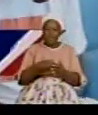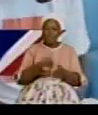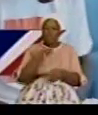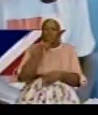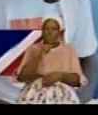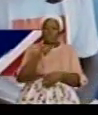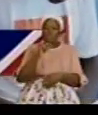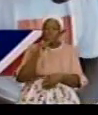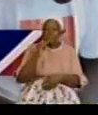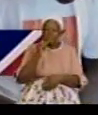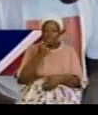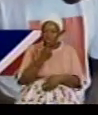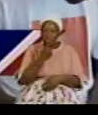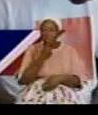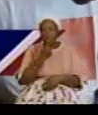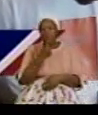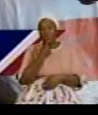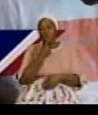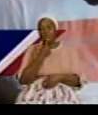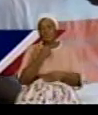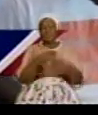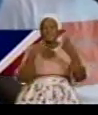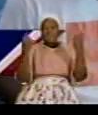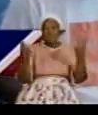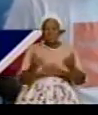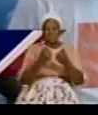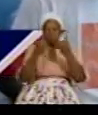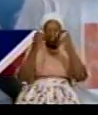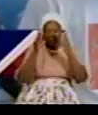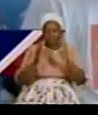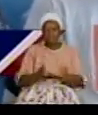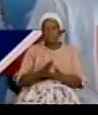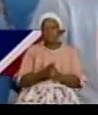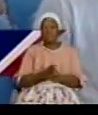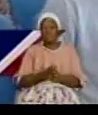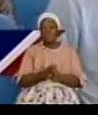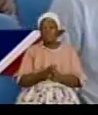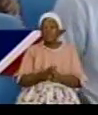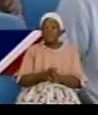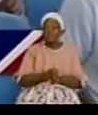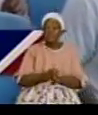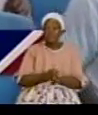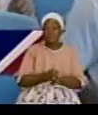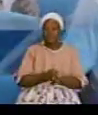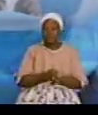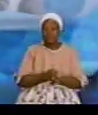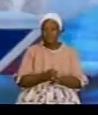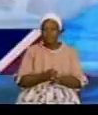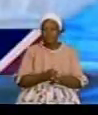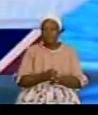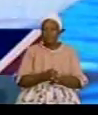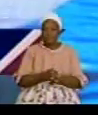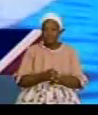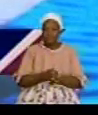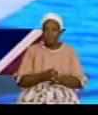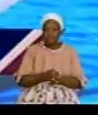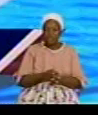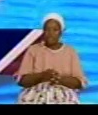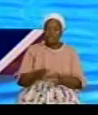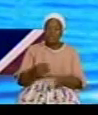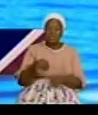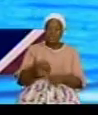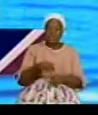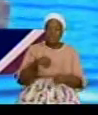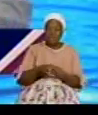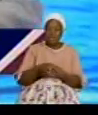incorrigible transgressors. Heaven closed against them. Matthew chapter 5 verse 20.